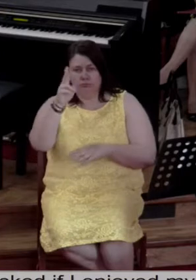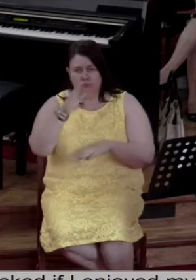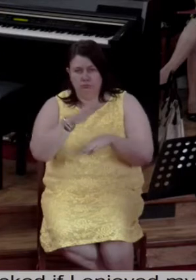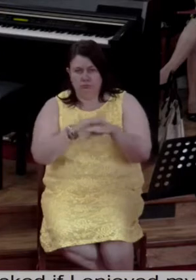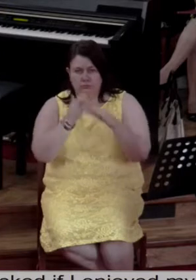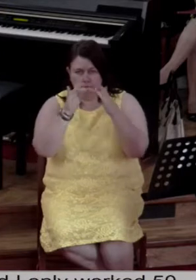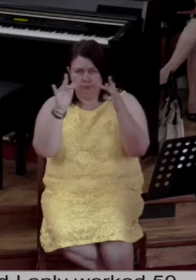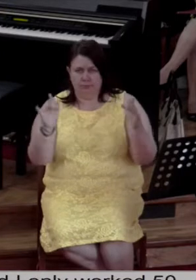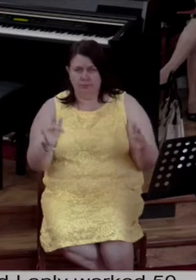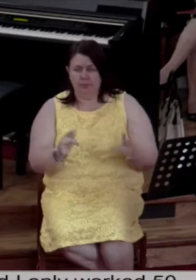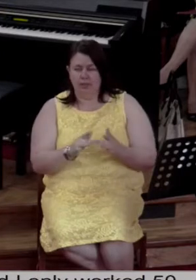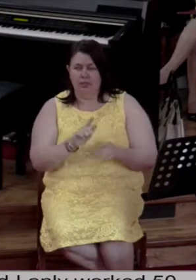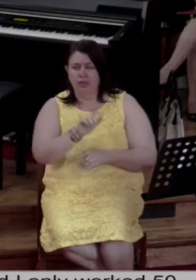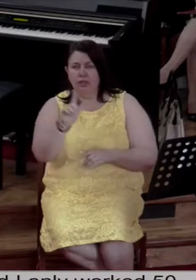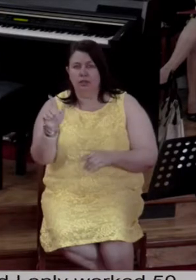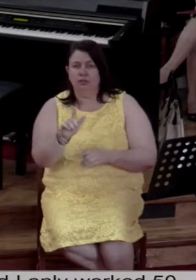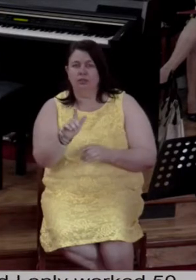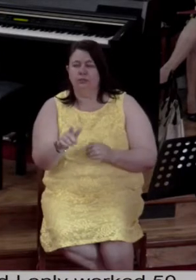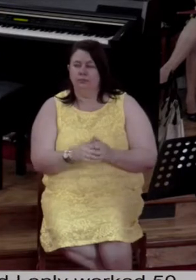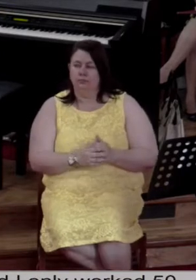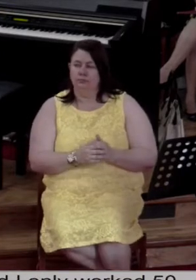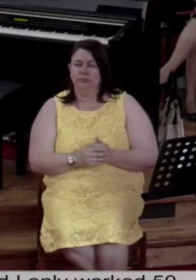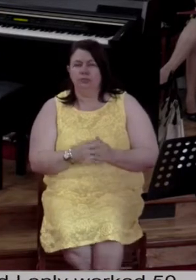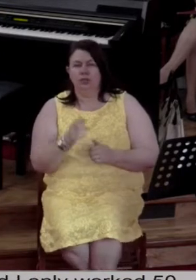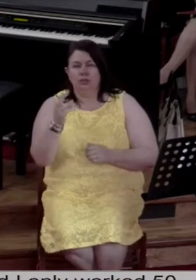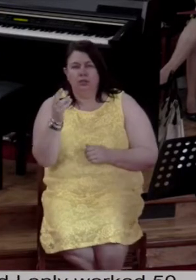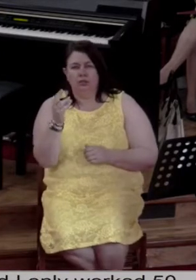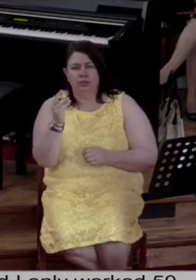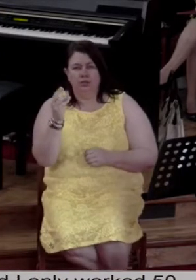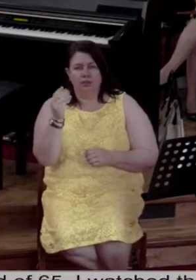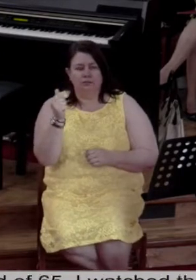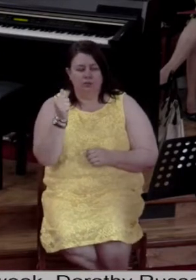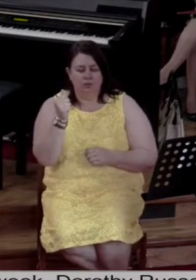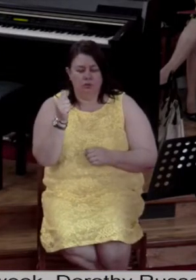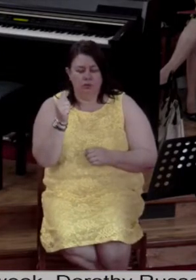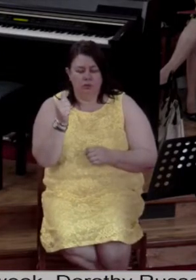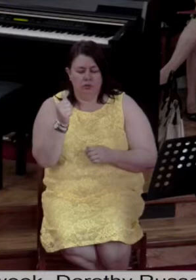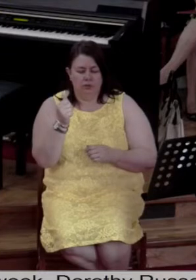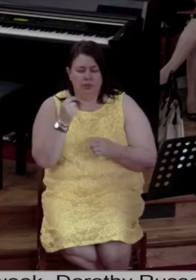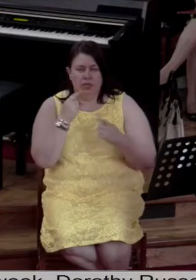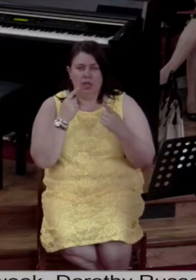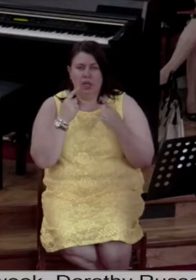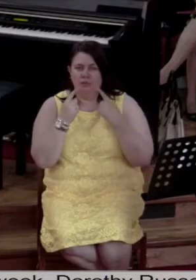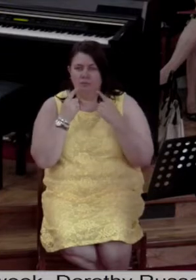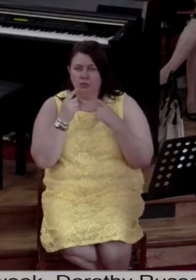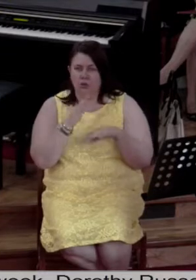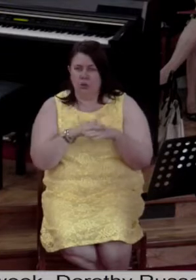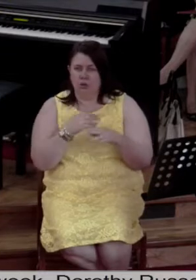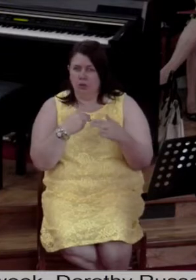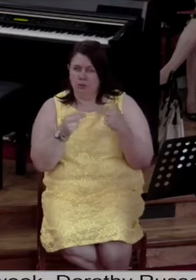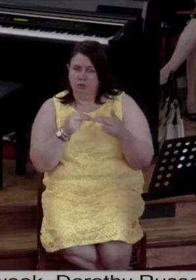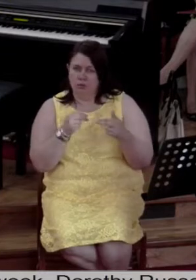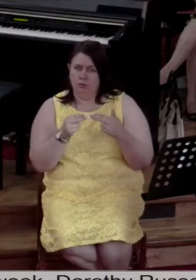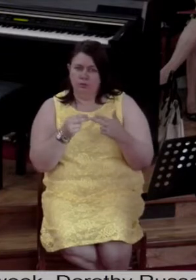chance to do so. Just a few items to bring me up to speed more than anything else, I